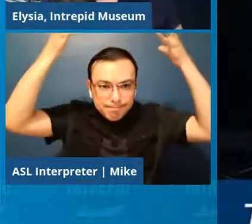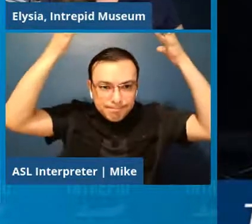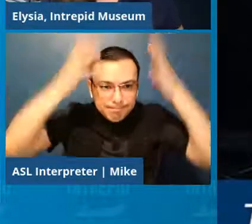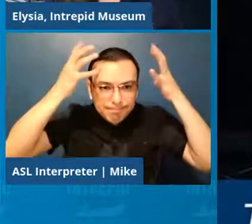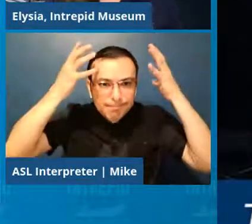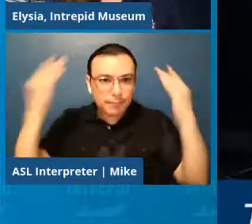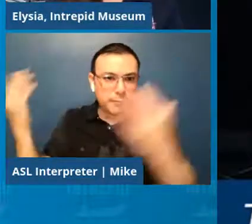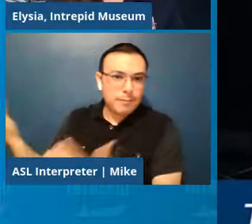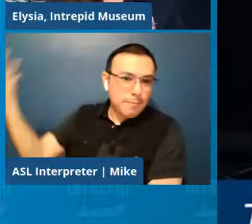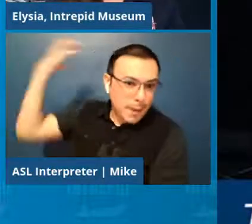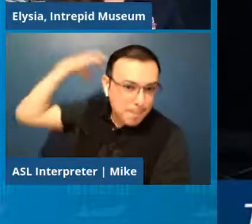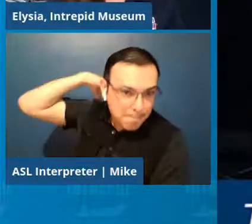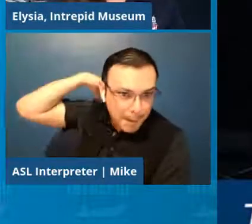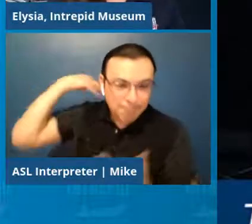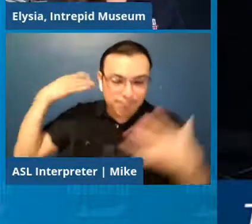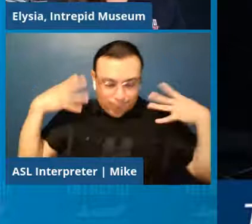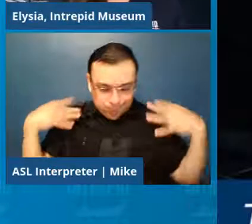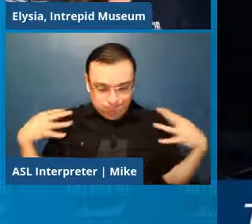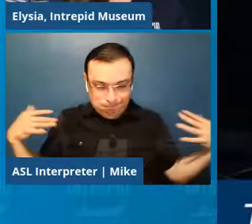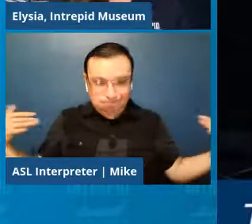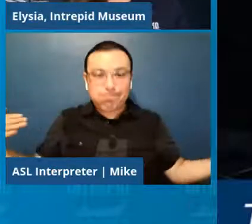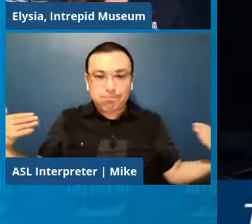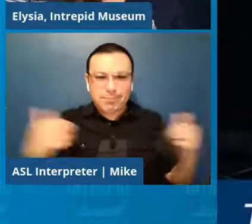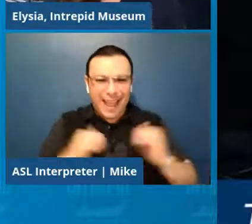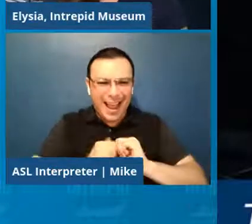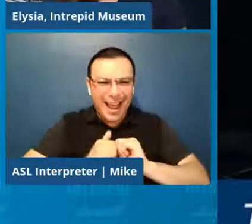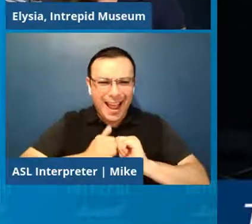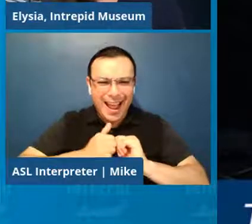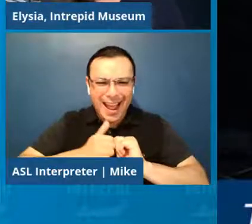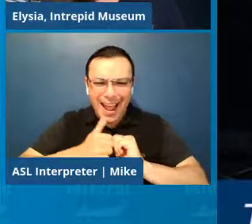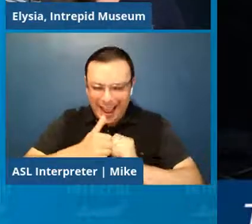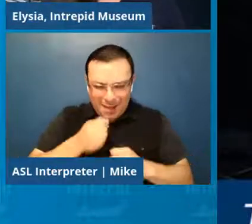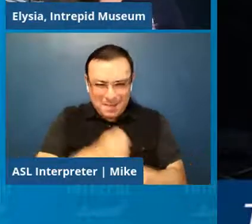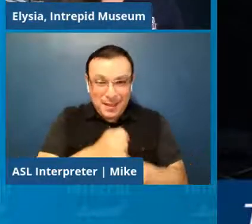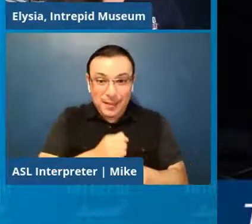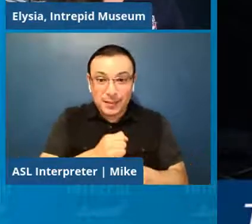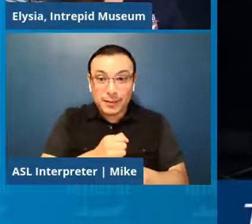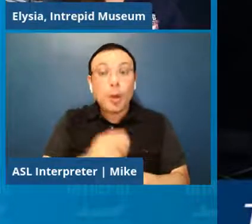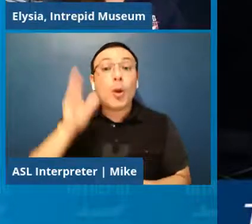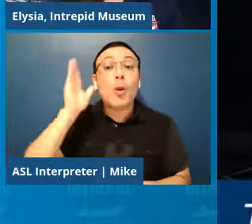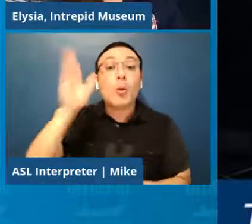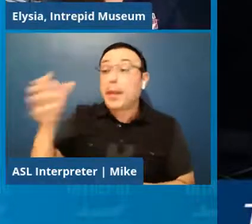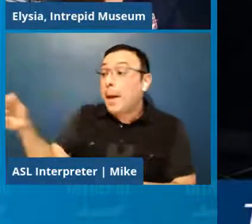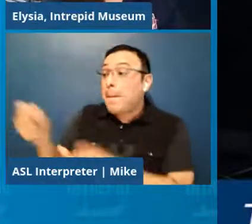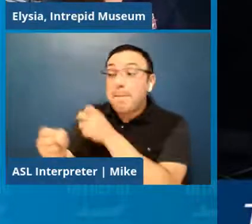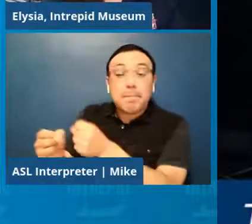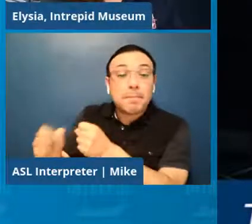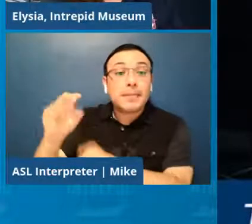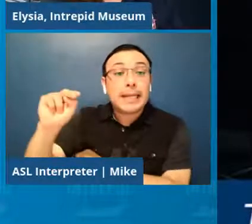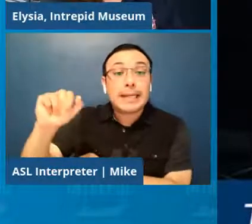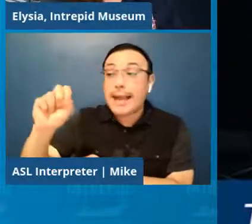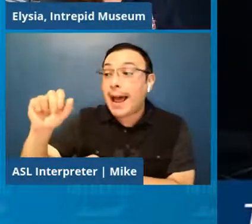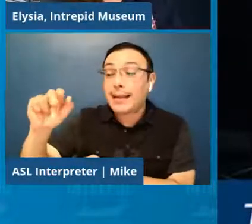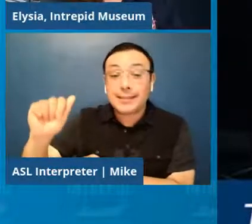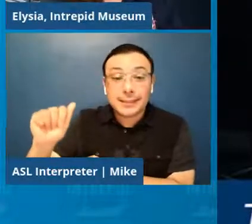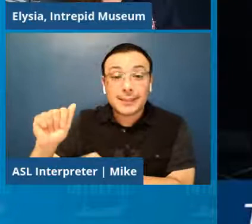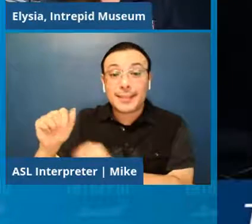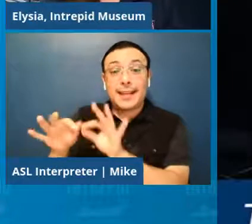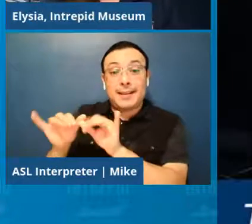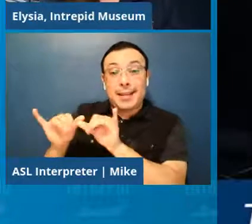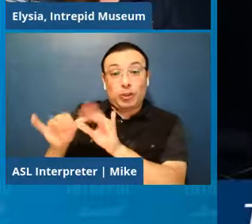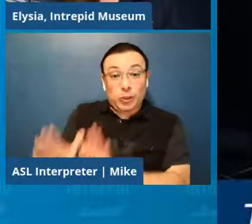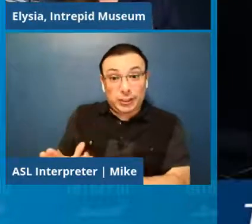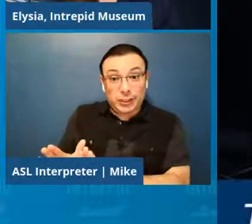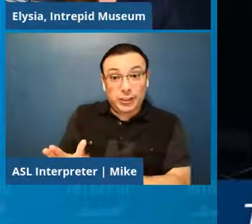hear from some NASA engineers and even ask them your questions. So be sure to also tune in beforehand at 5 p.m. for